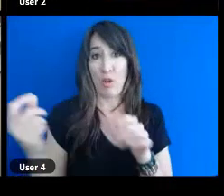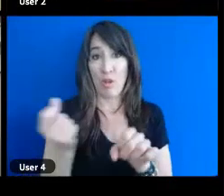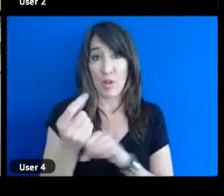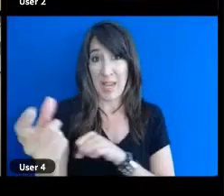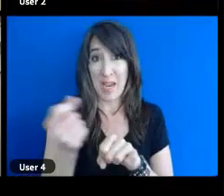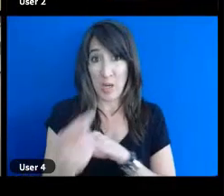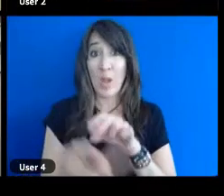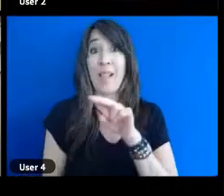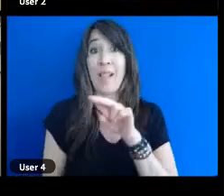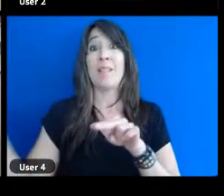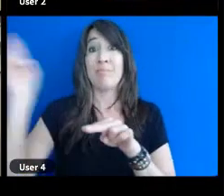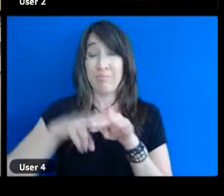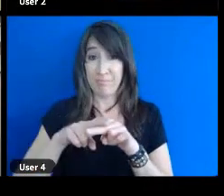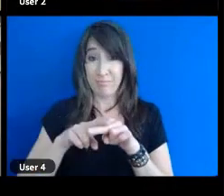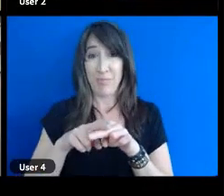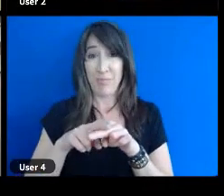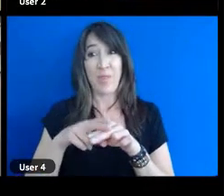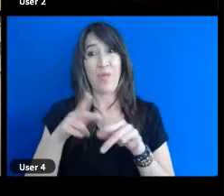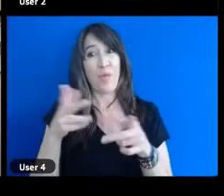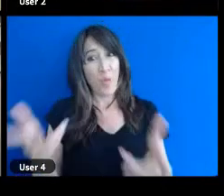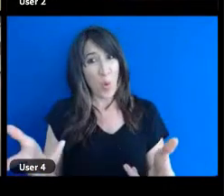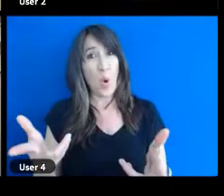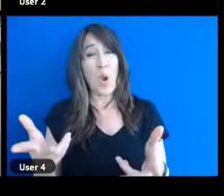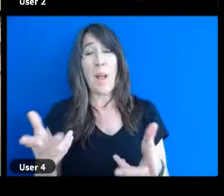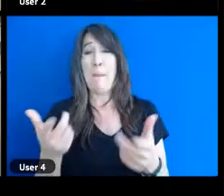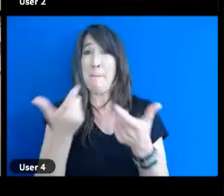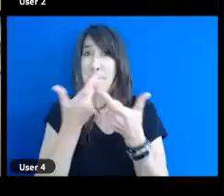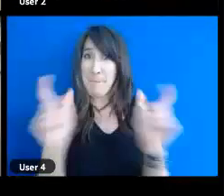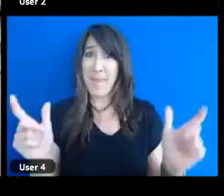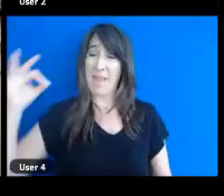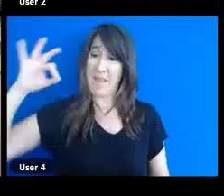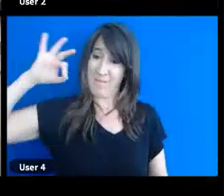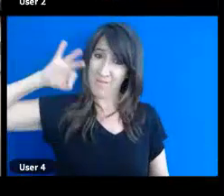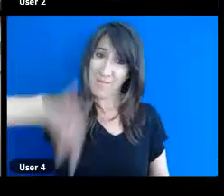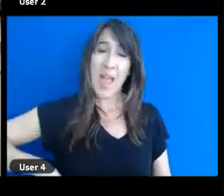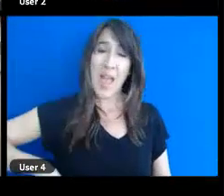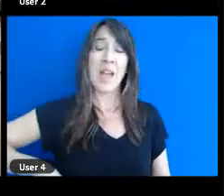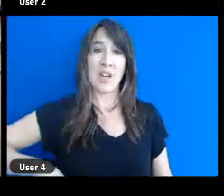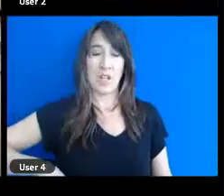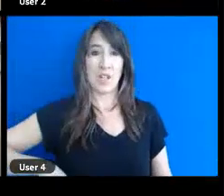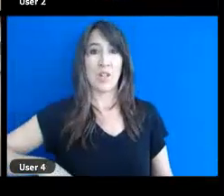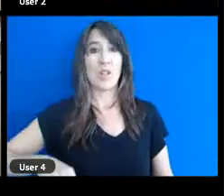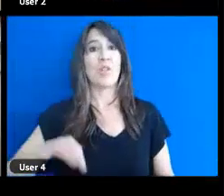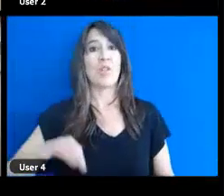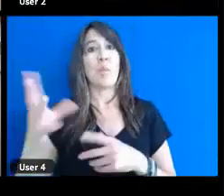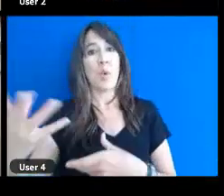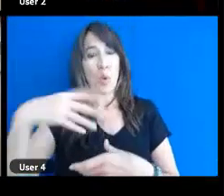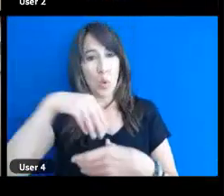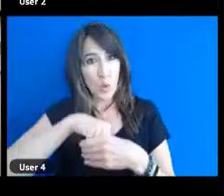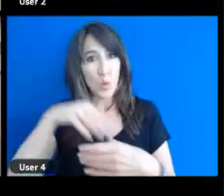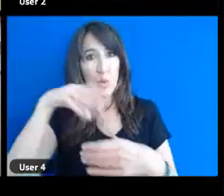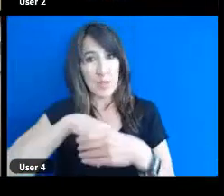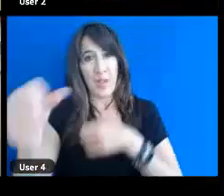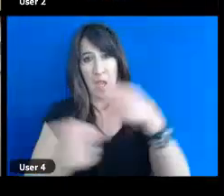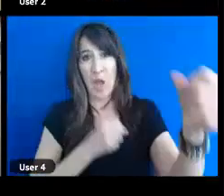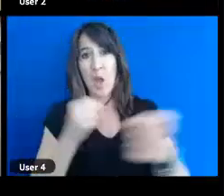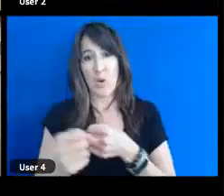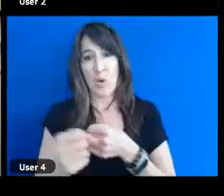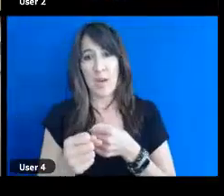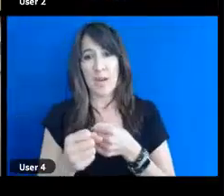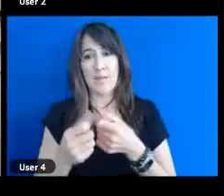$366 billion Canadian annually. So a consumer advantage, a financial advantage, talent